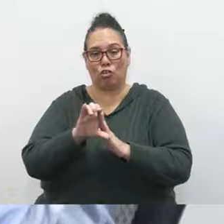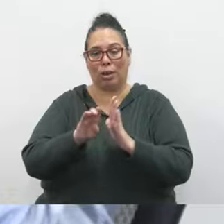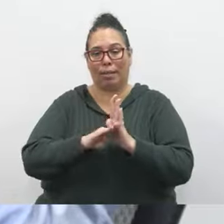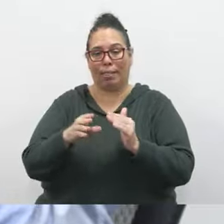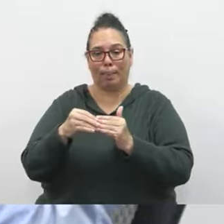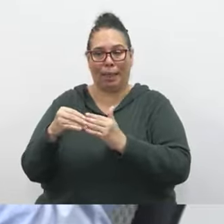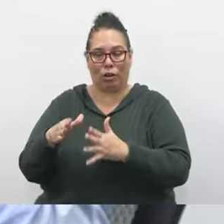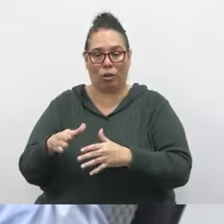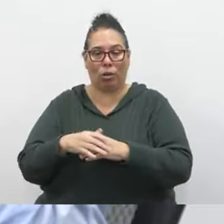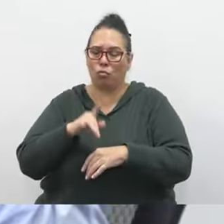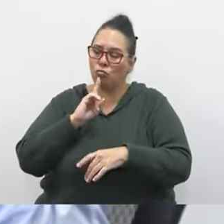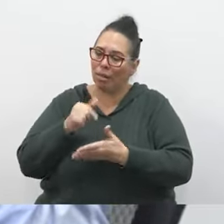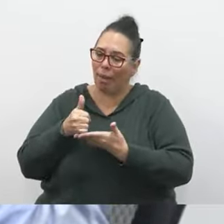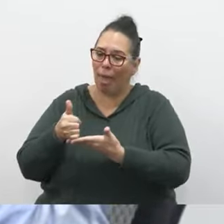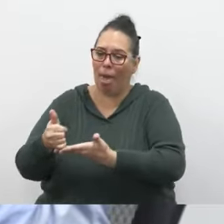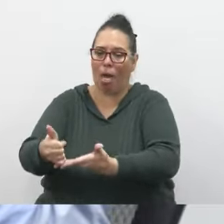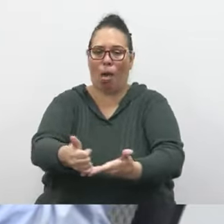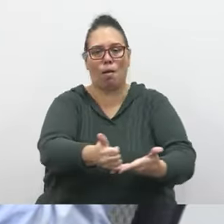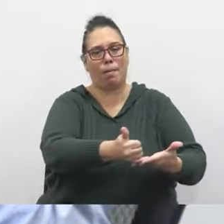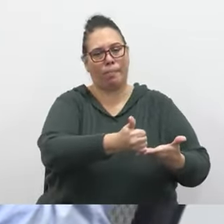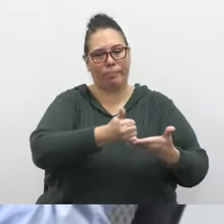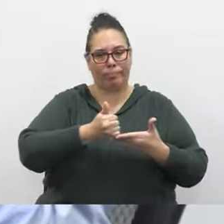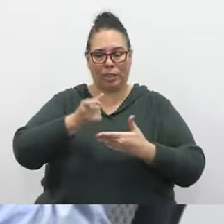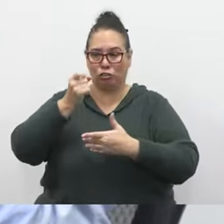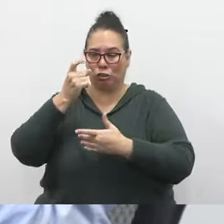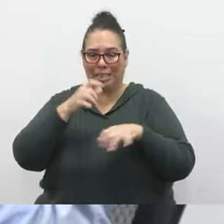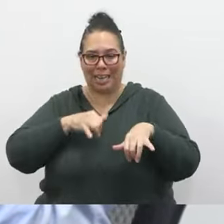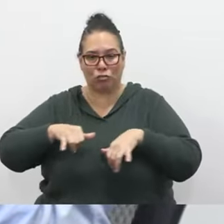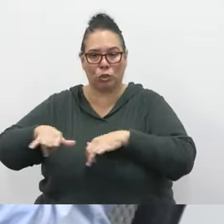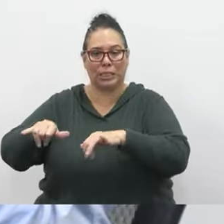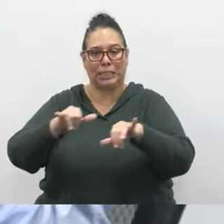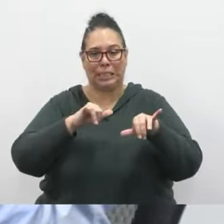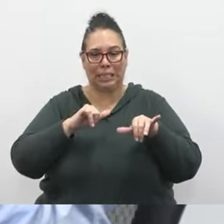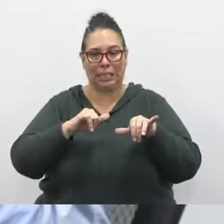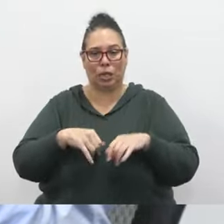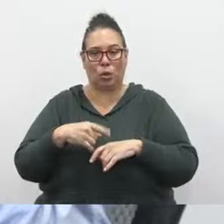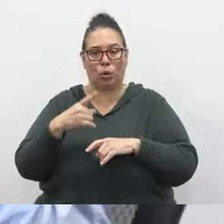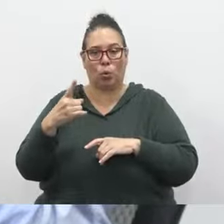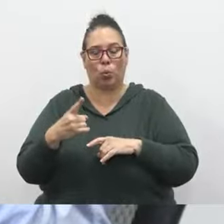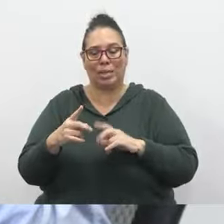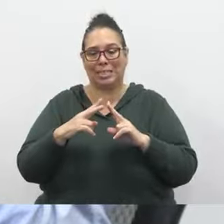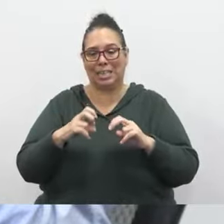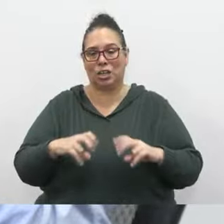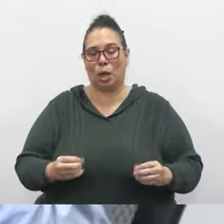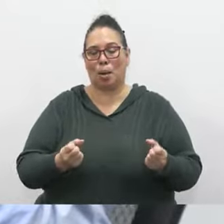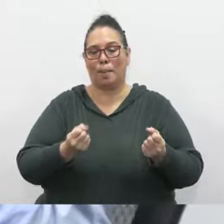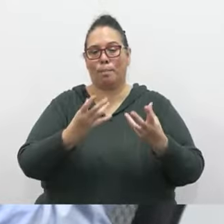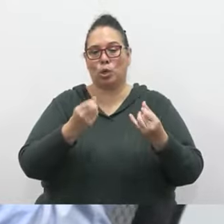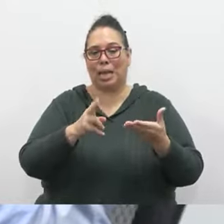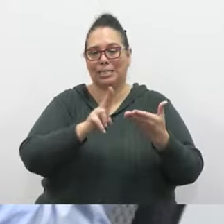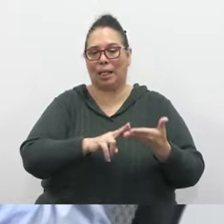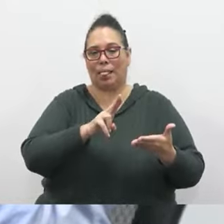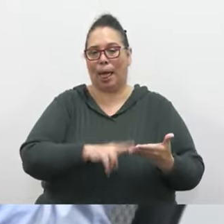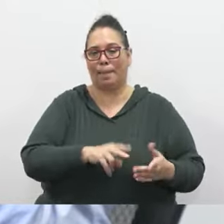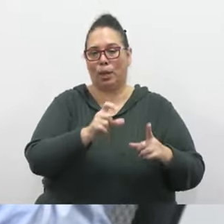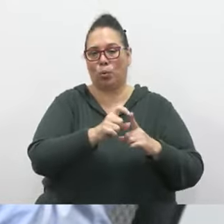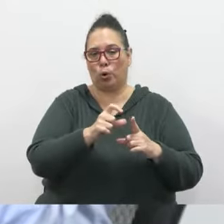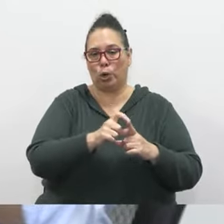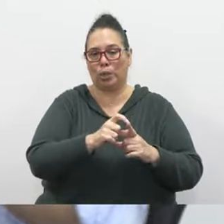she really helped them understand a couple of routines. One routine was decoding multisyllabic words and